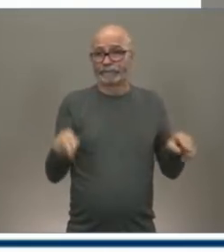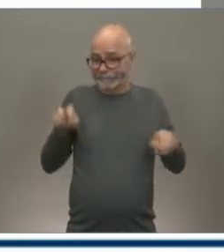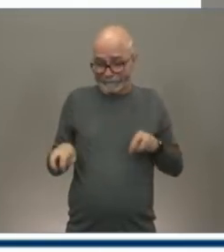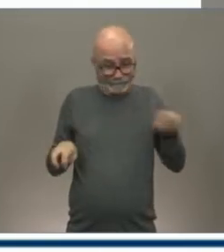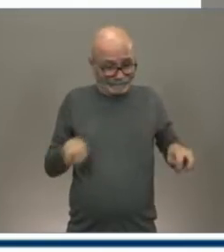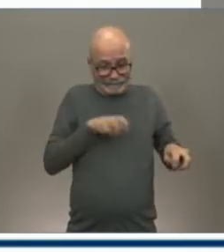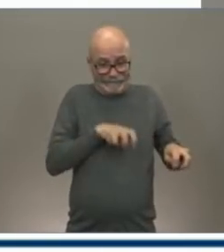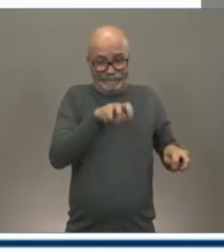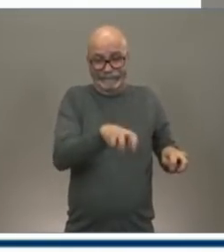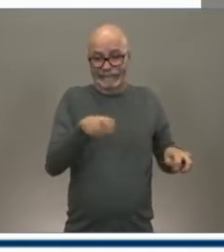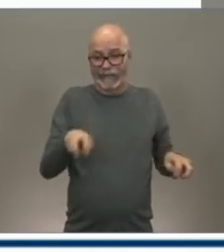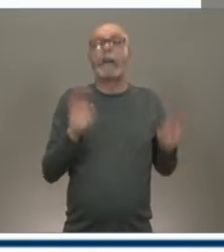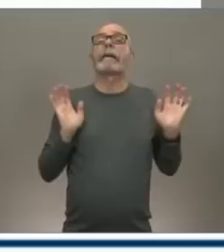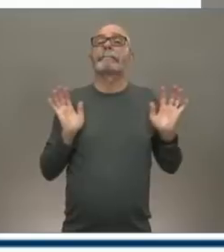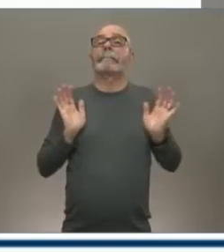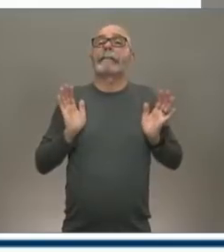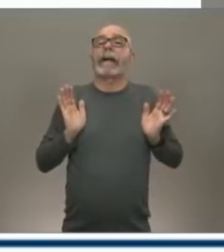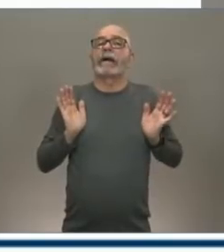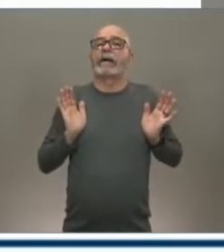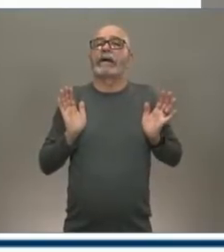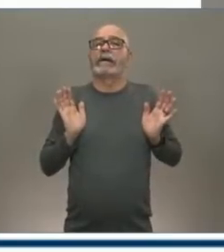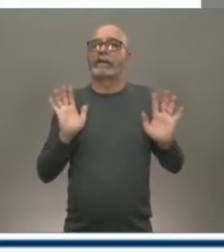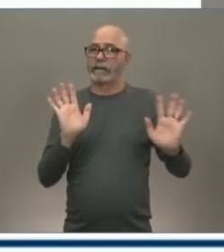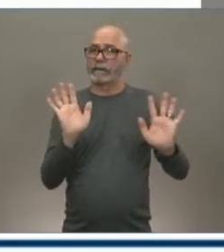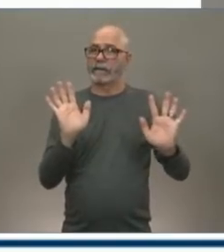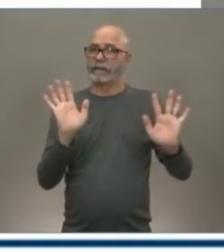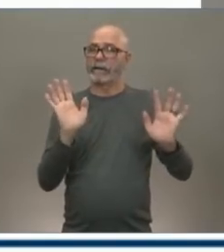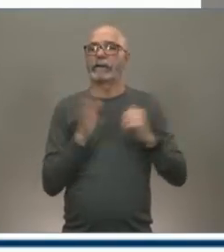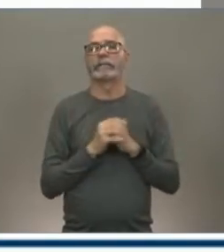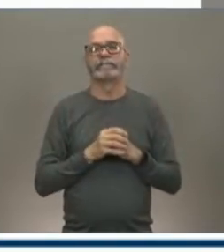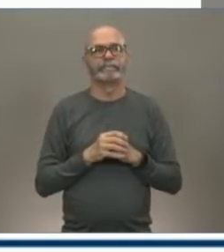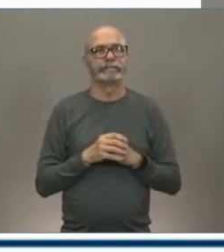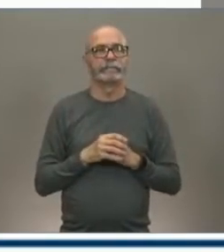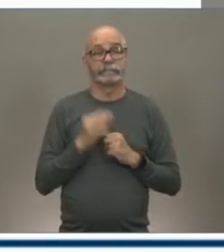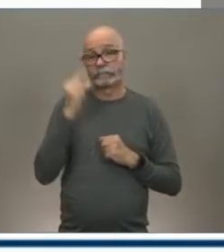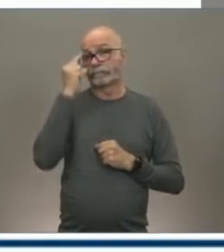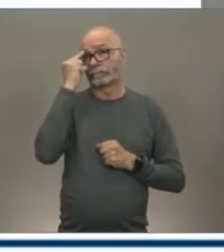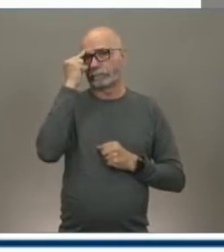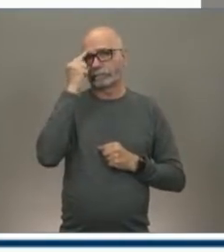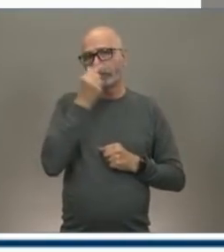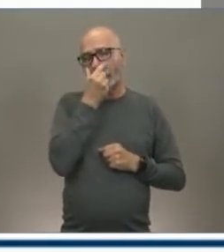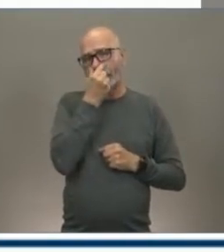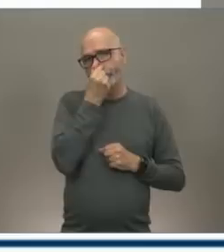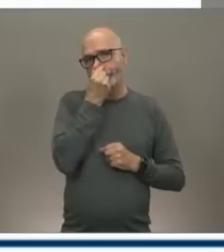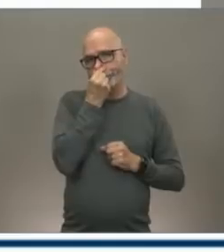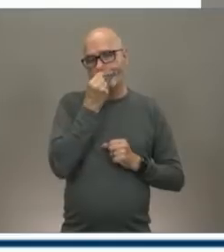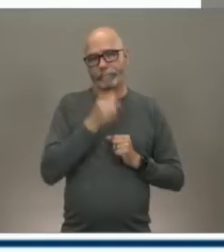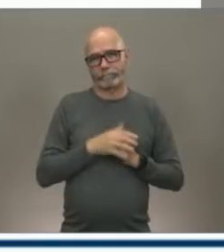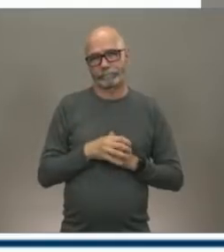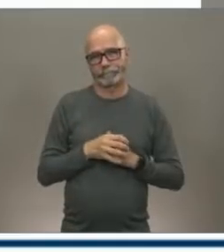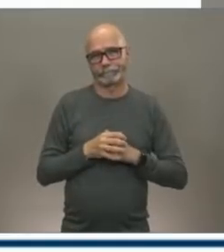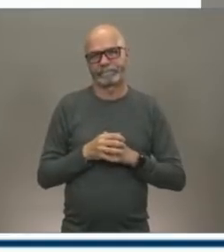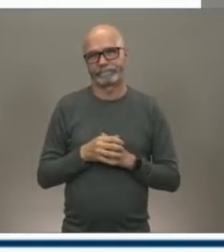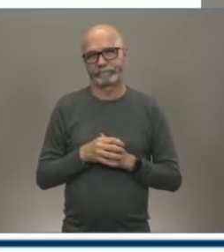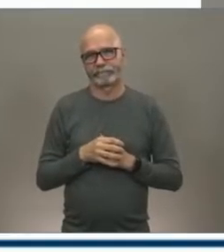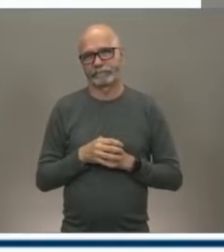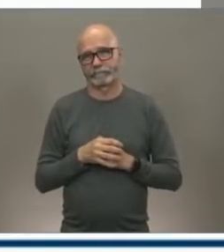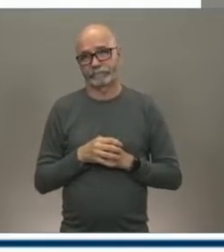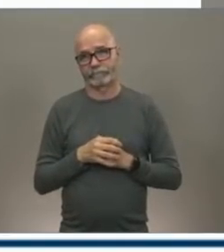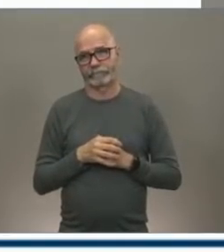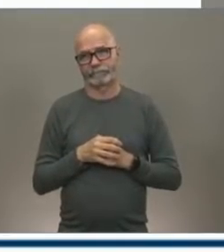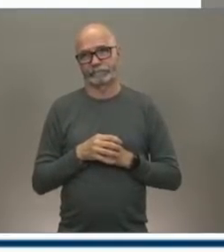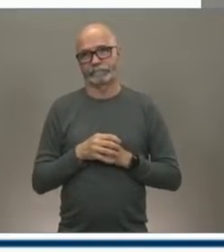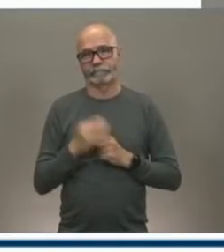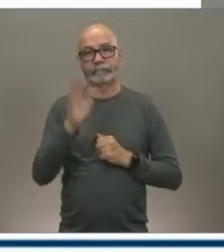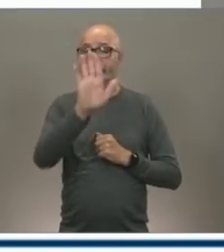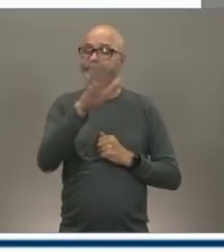the online video or the online exercise opportunity. It was never our intent